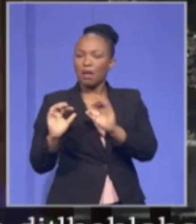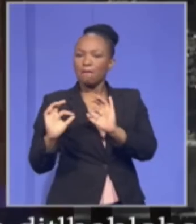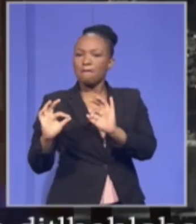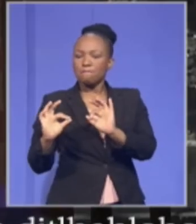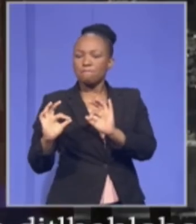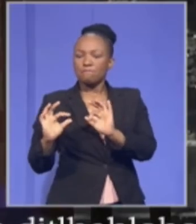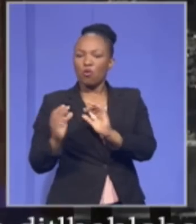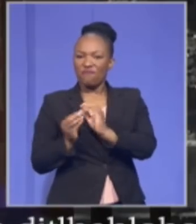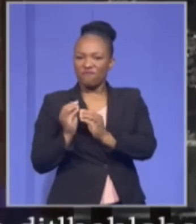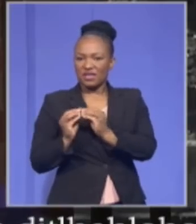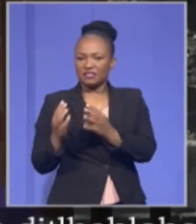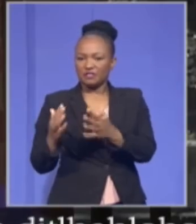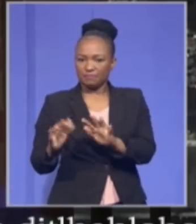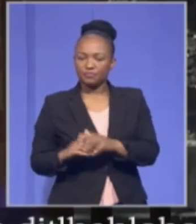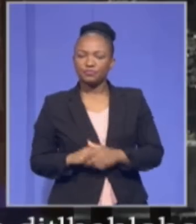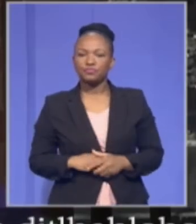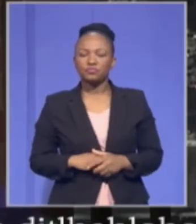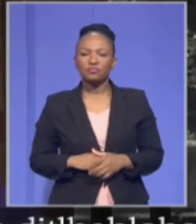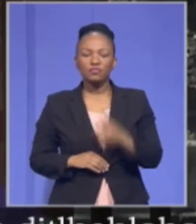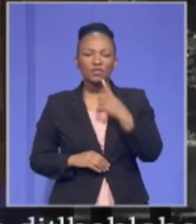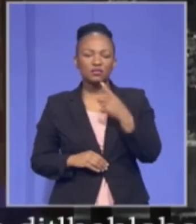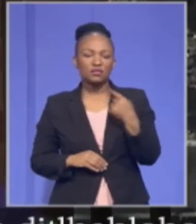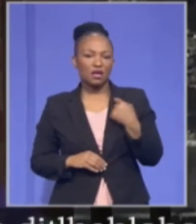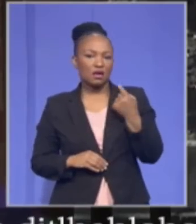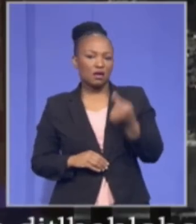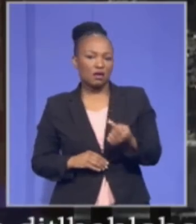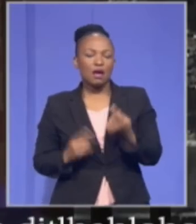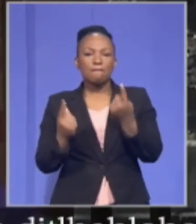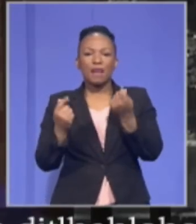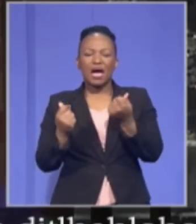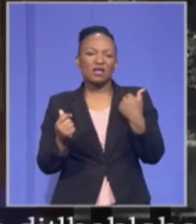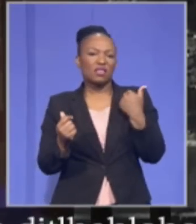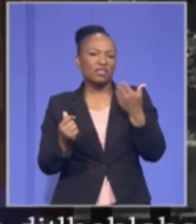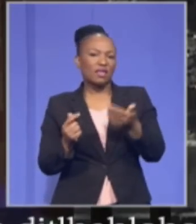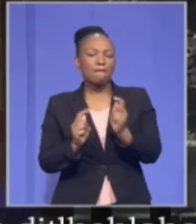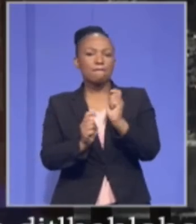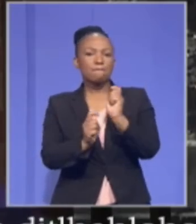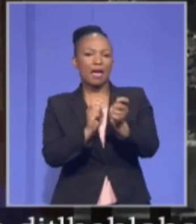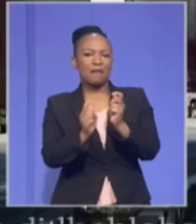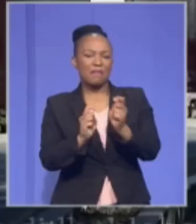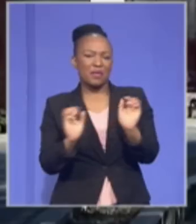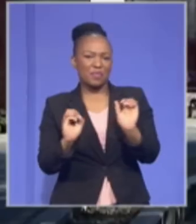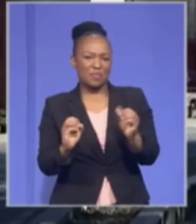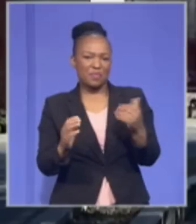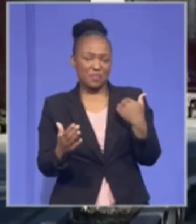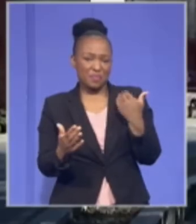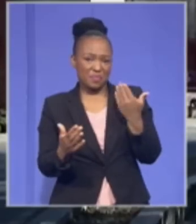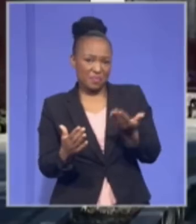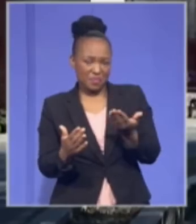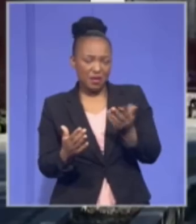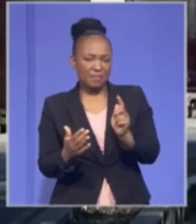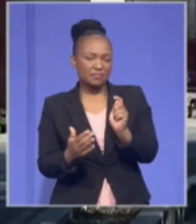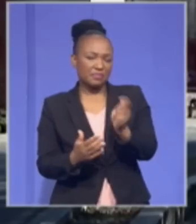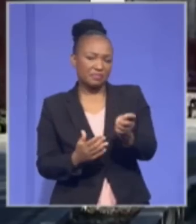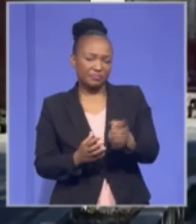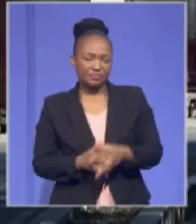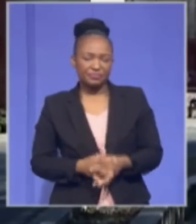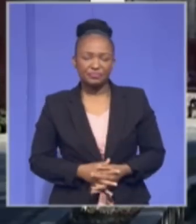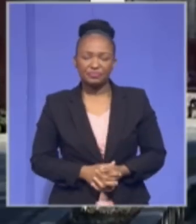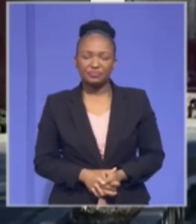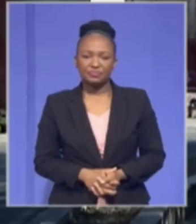le ikanne go itlhaganedisa ntlha ya go duelwa ga madi a a saletseng morago a batlamedi ba ditirelo. Itumeleng Kgajane, SABC